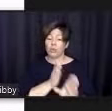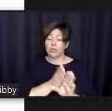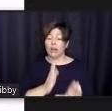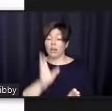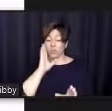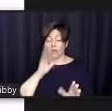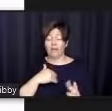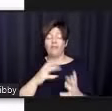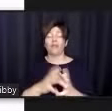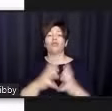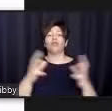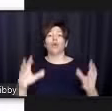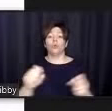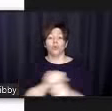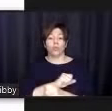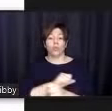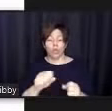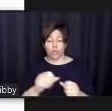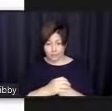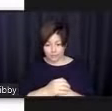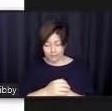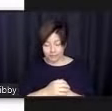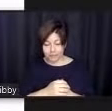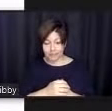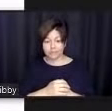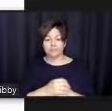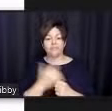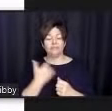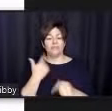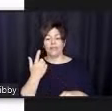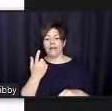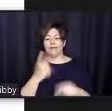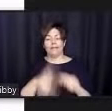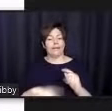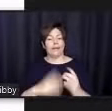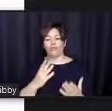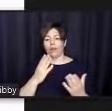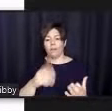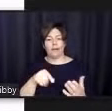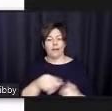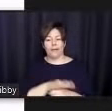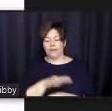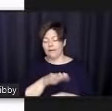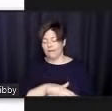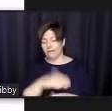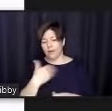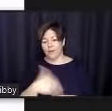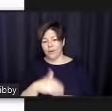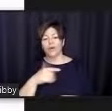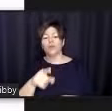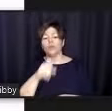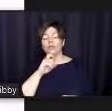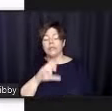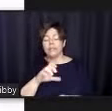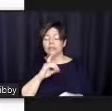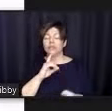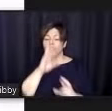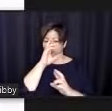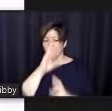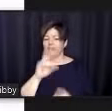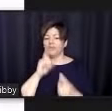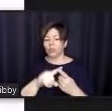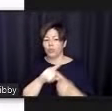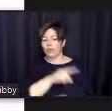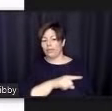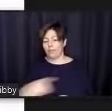face-to-face because they've not had access to kids. So I can't recommend this enough, is that you need to treat your school sites with respect because they